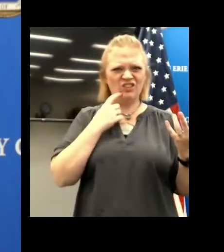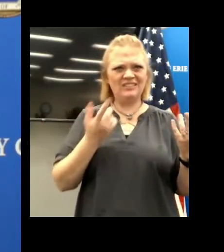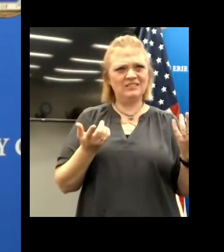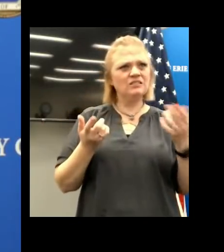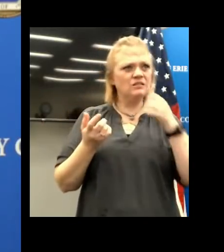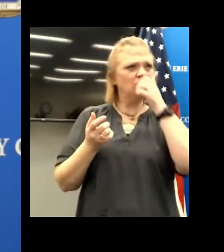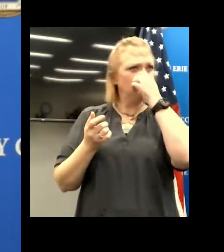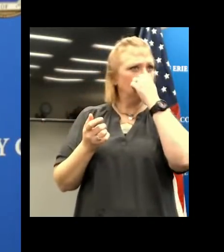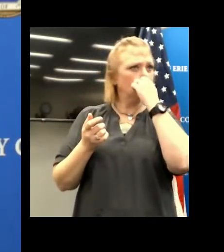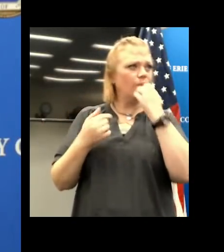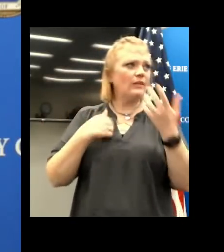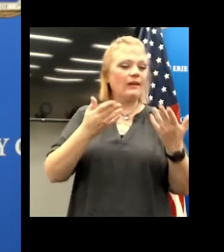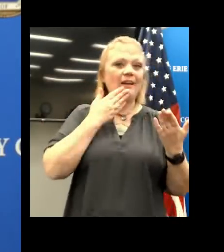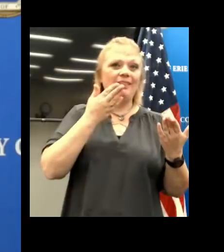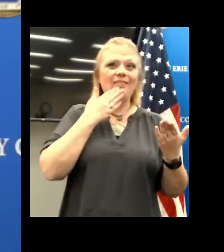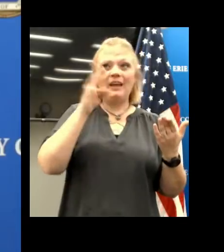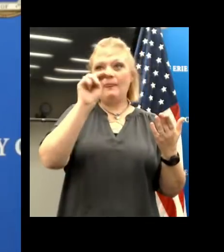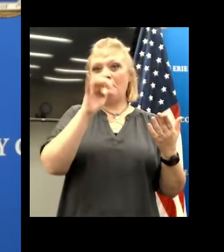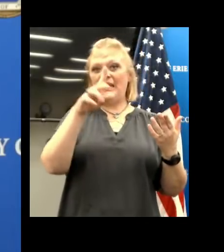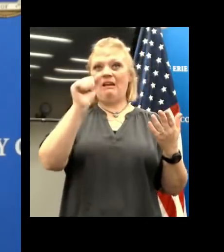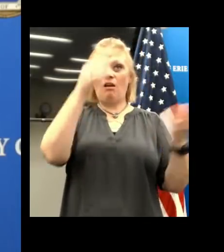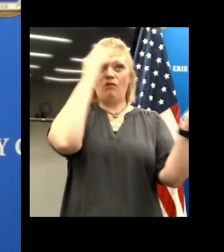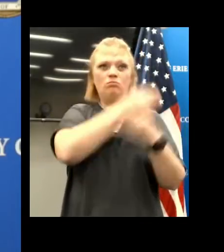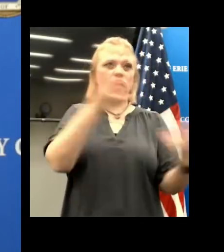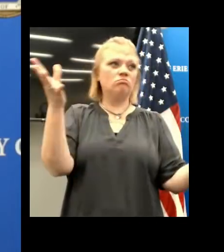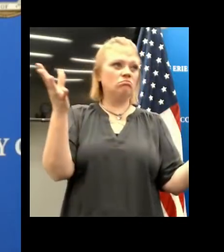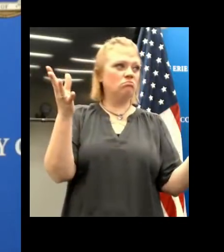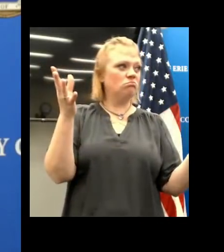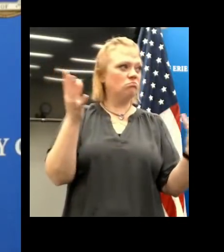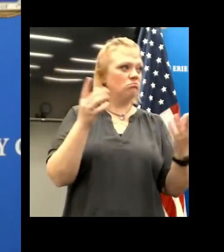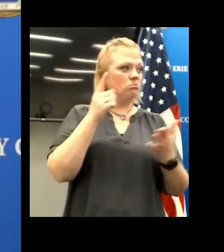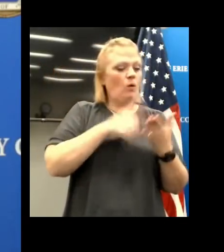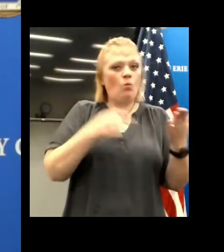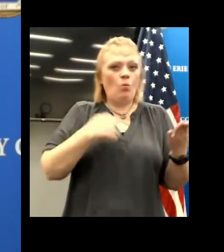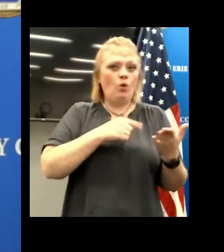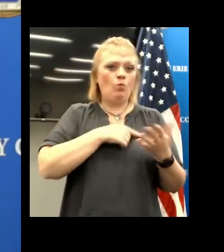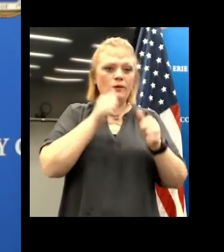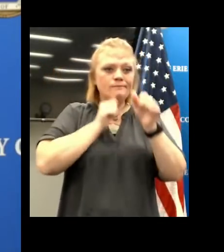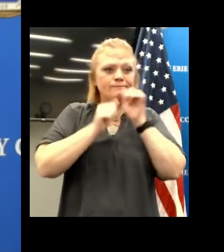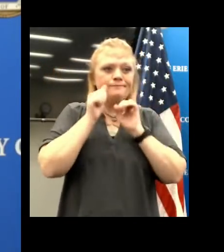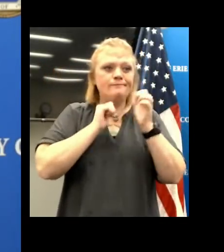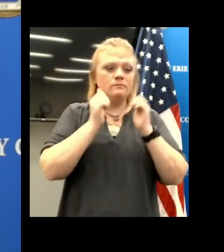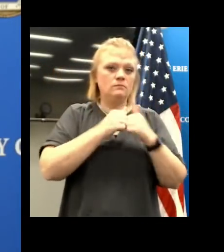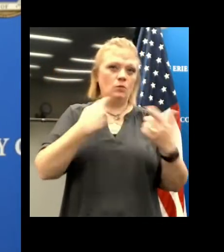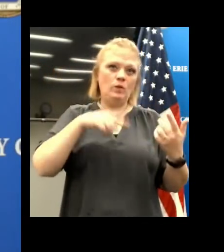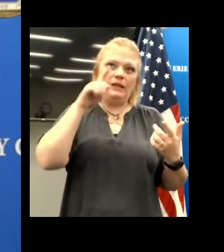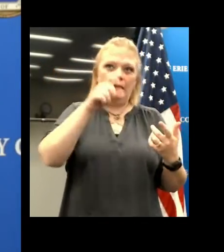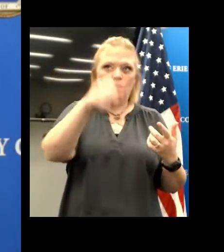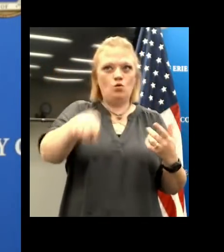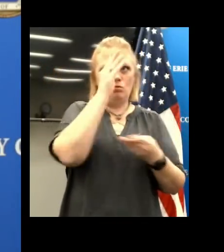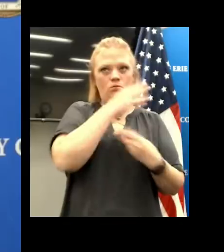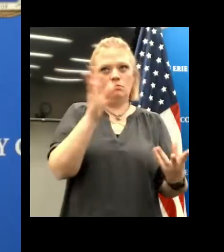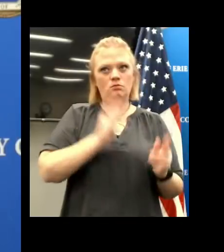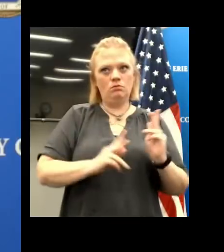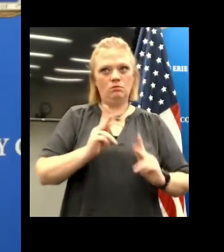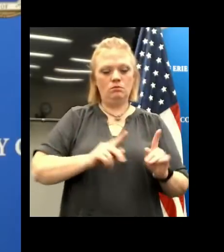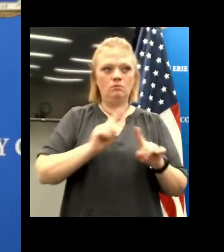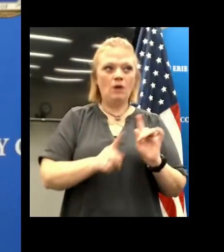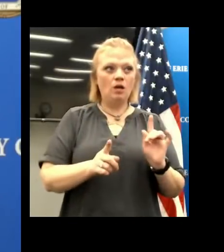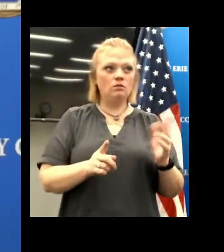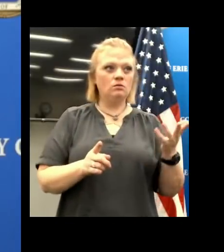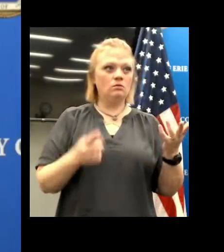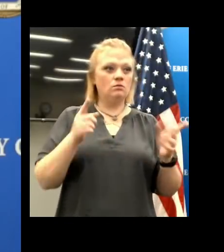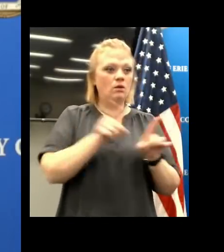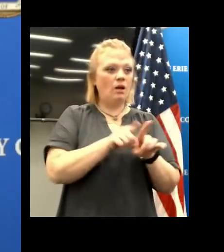need to, and I thank the media for getting the message out about what we're dealing with, because we need you to get the message out. But I